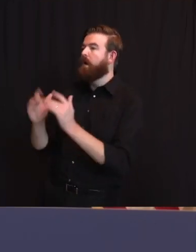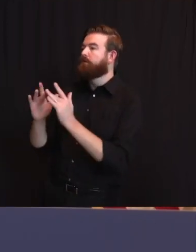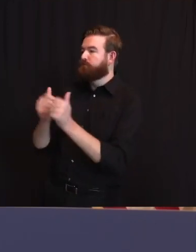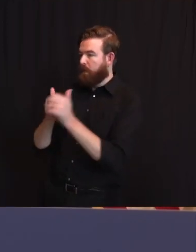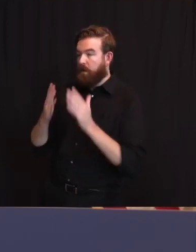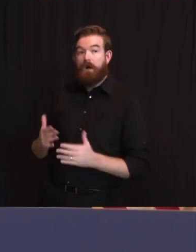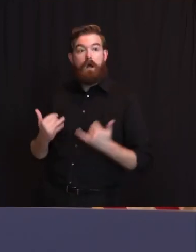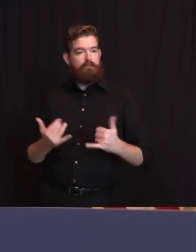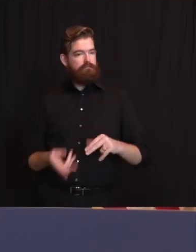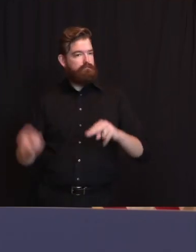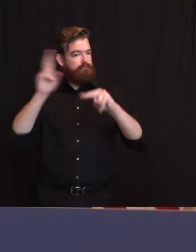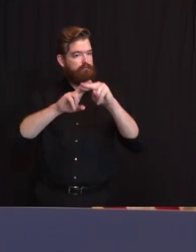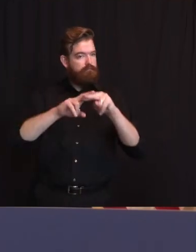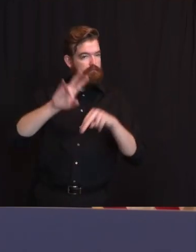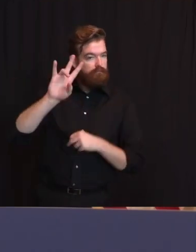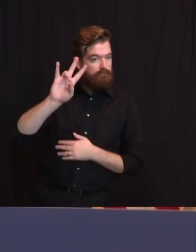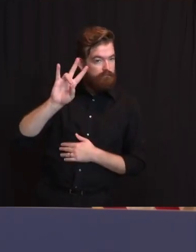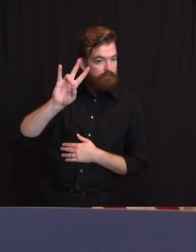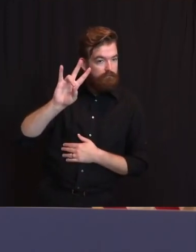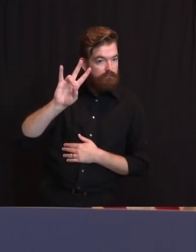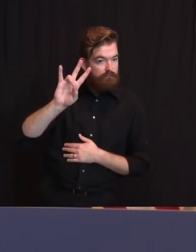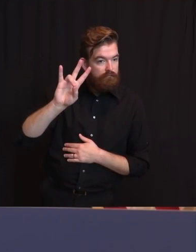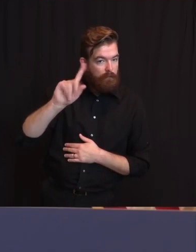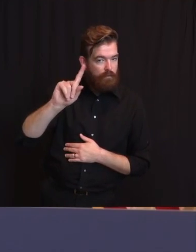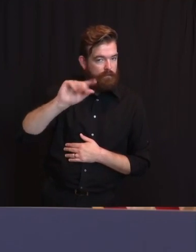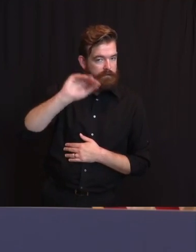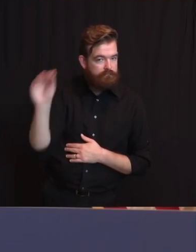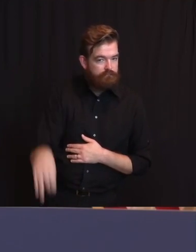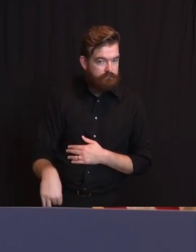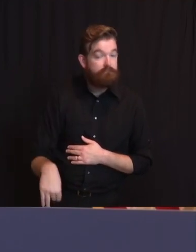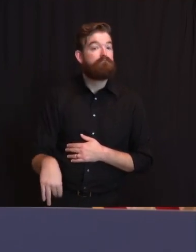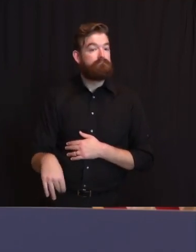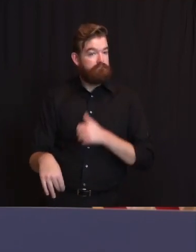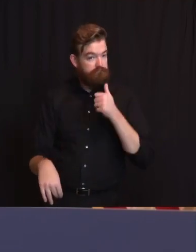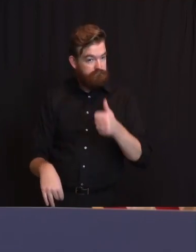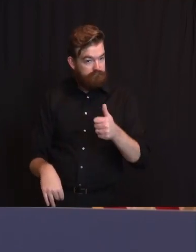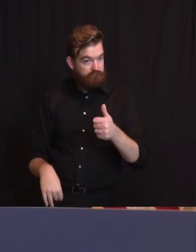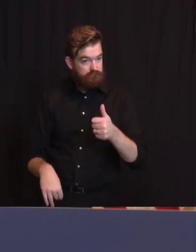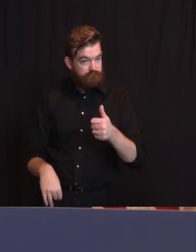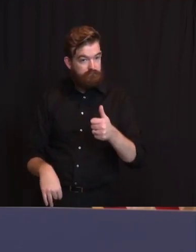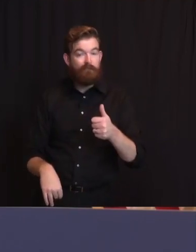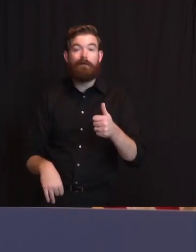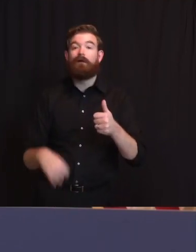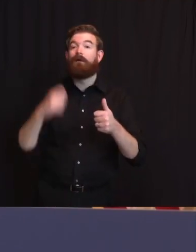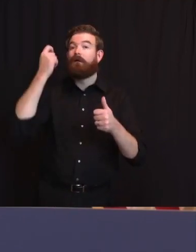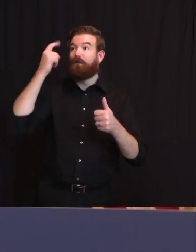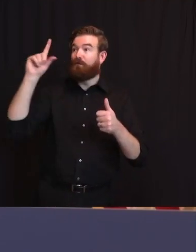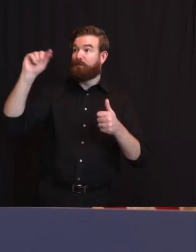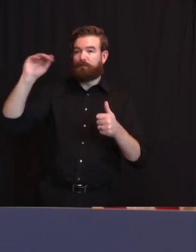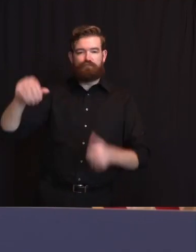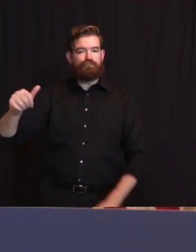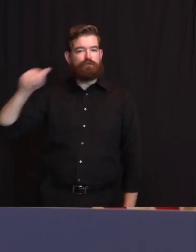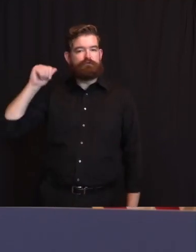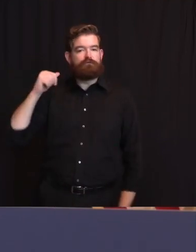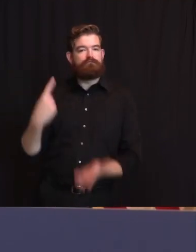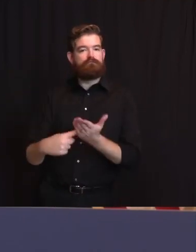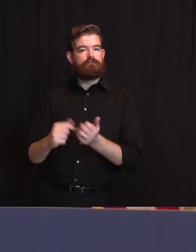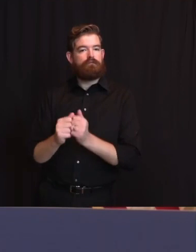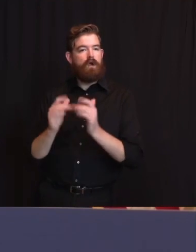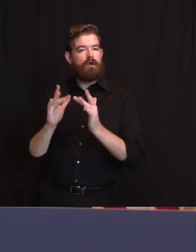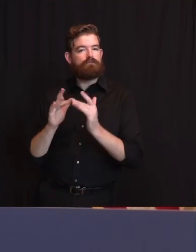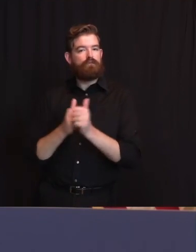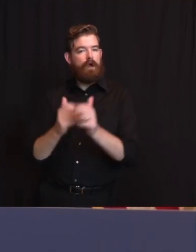around 20%. And more disappointing, the number of people who have refused to provide contacts of